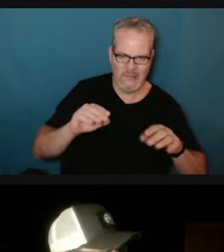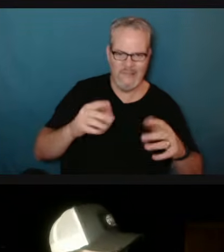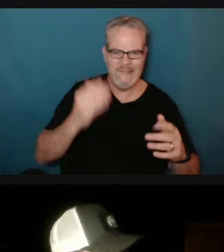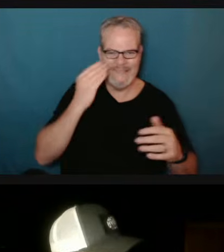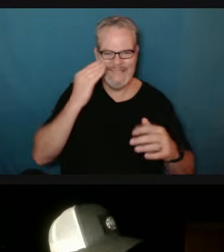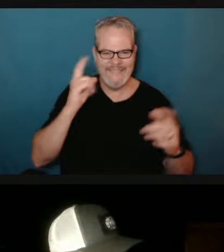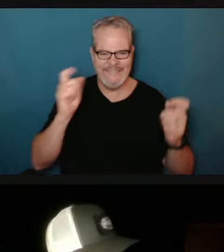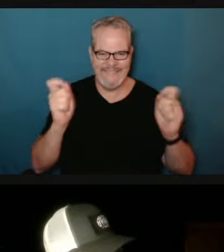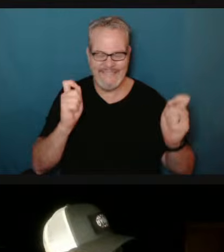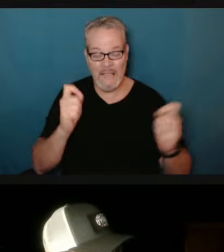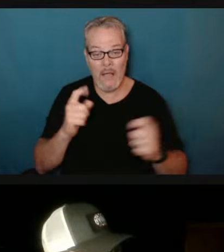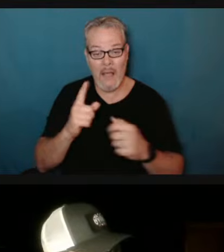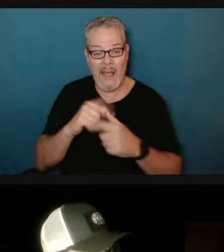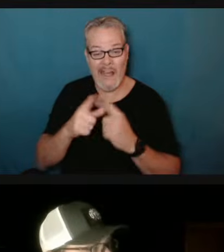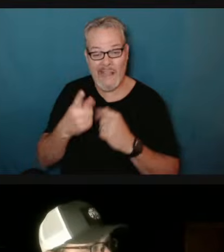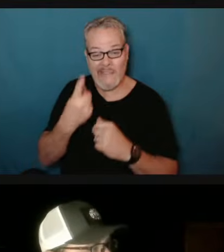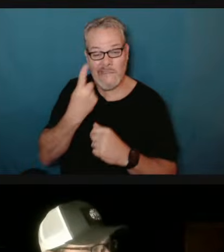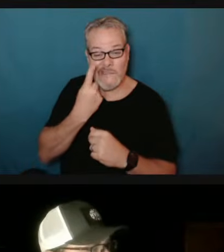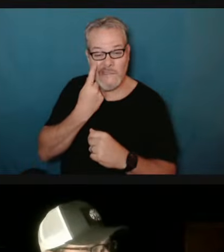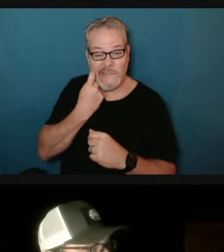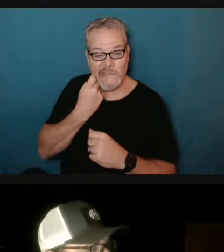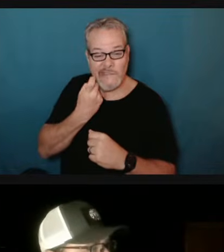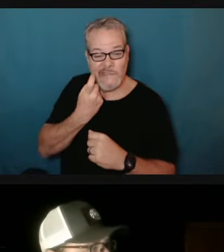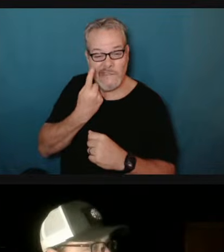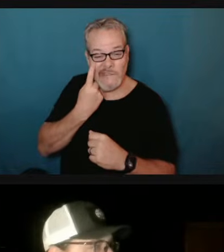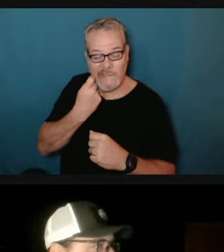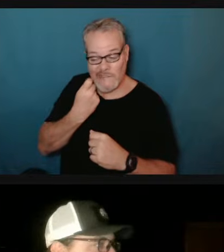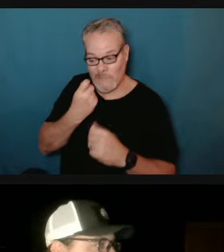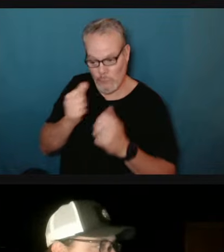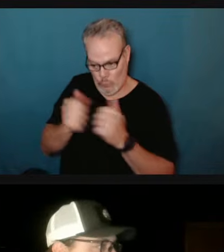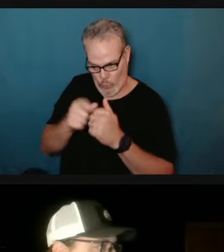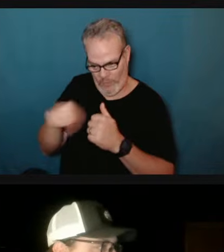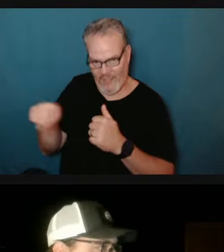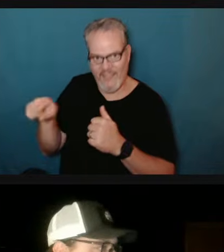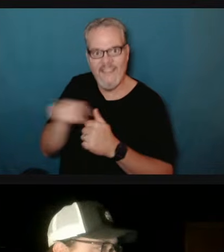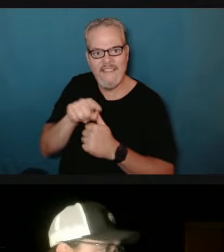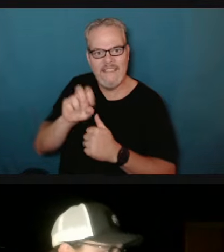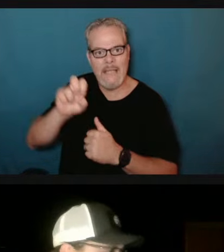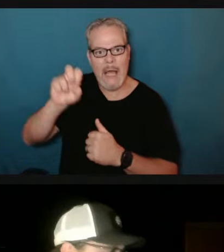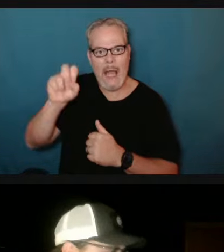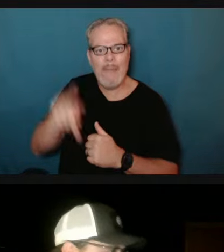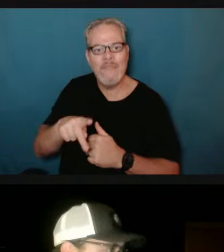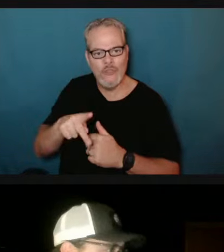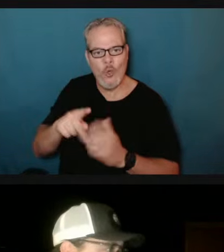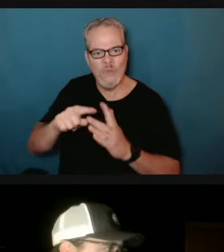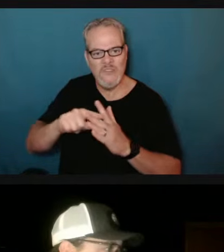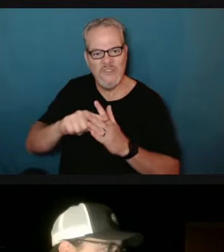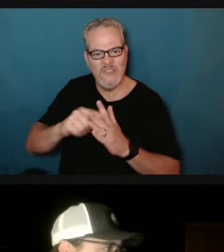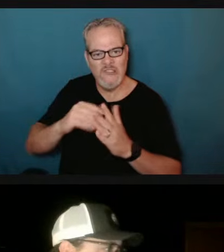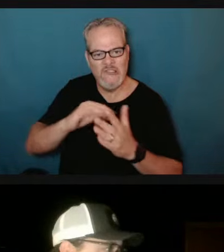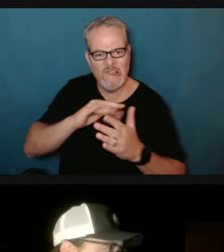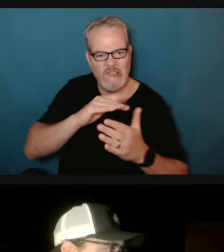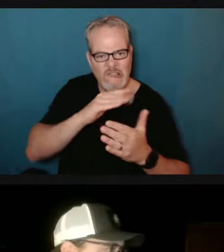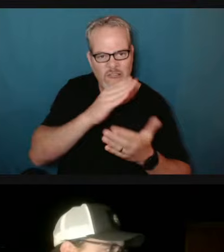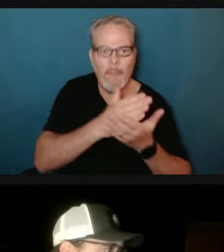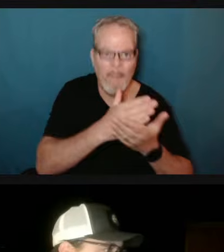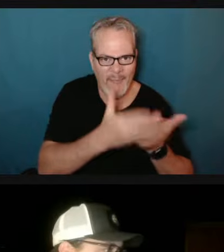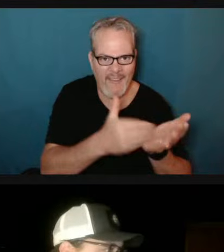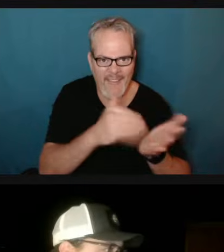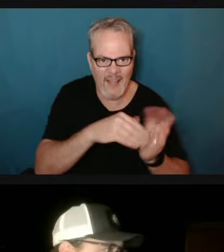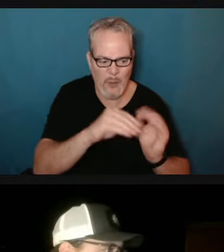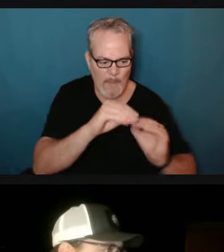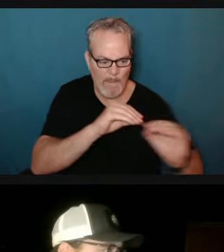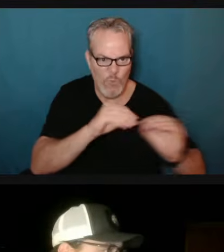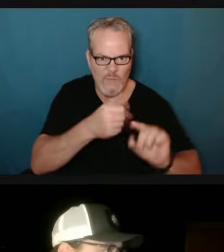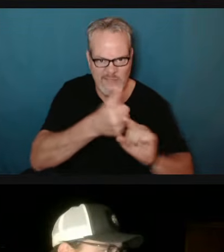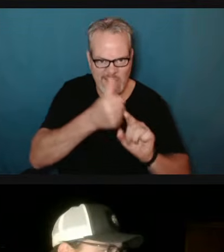only recently with these episodes has locked up again or stalled, so to speak, the movement, that